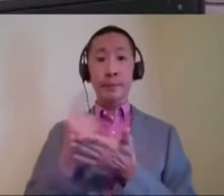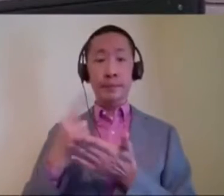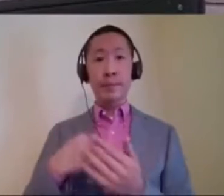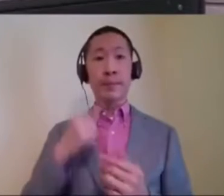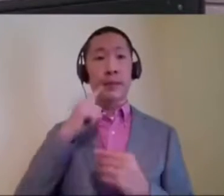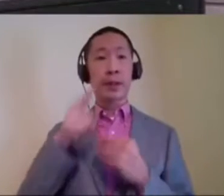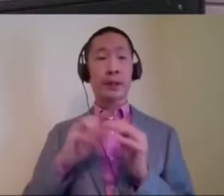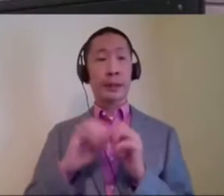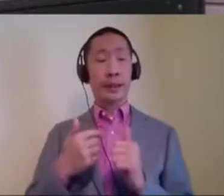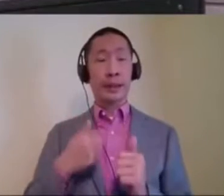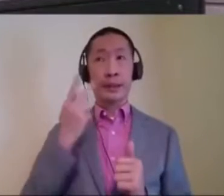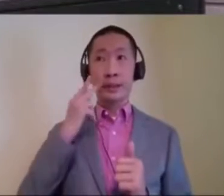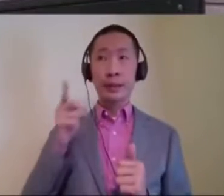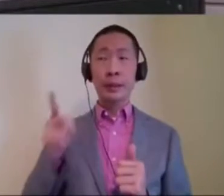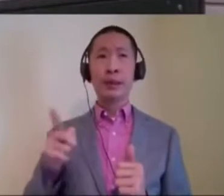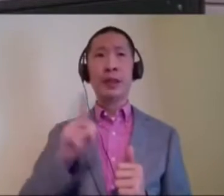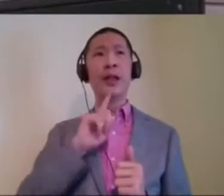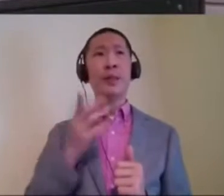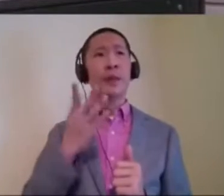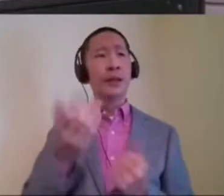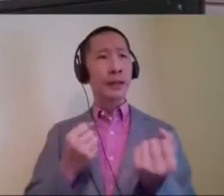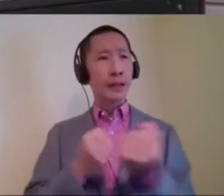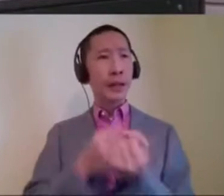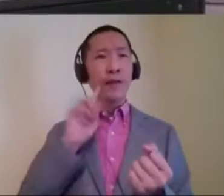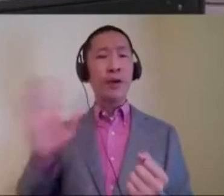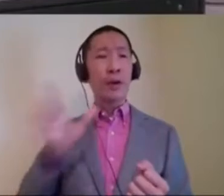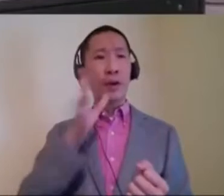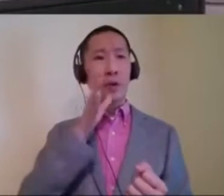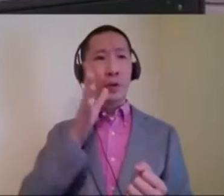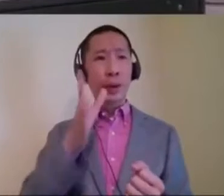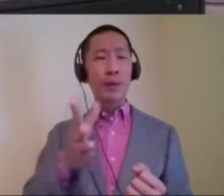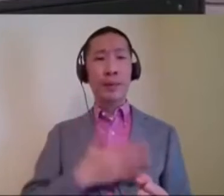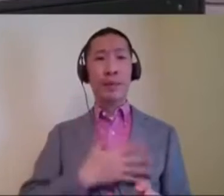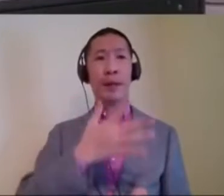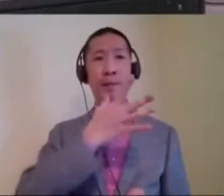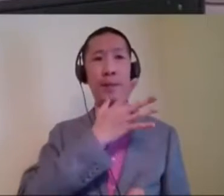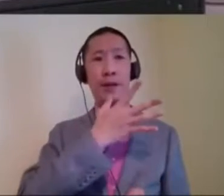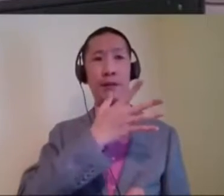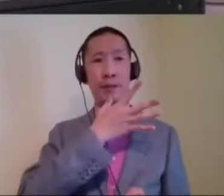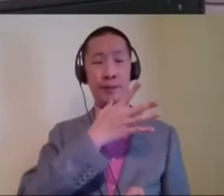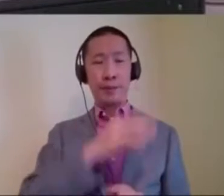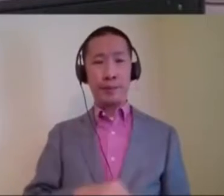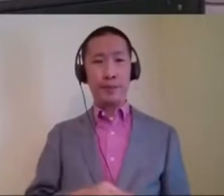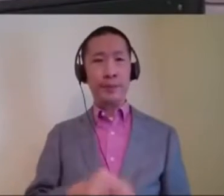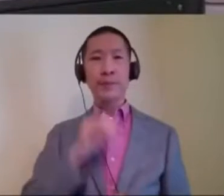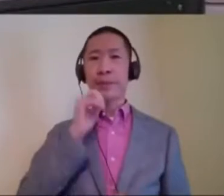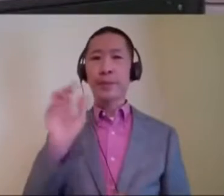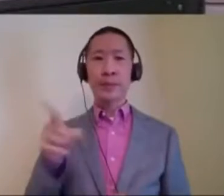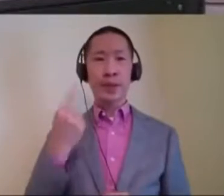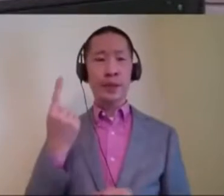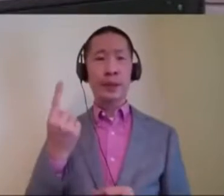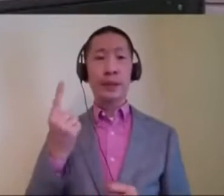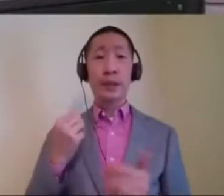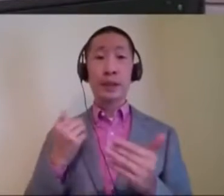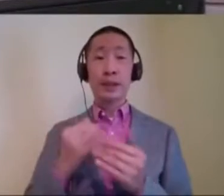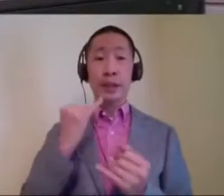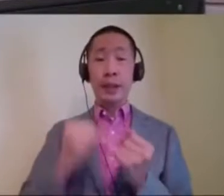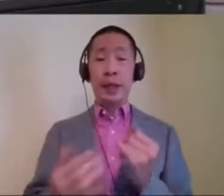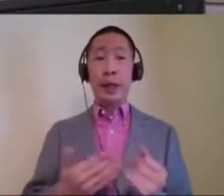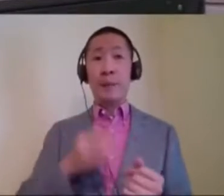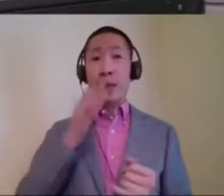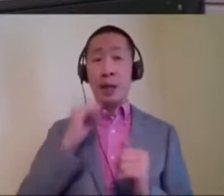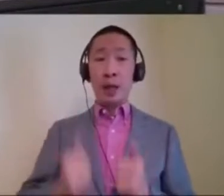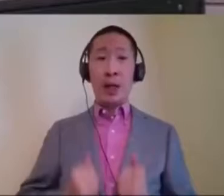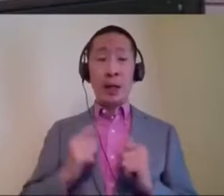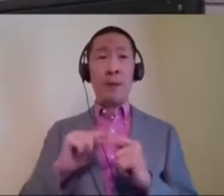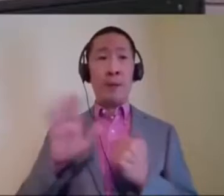how I saw her be there for her grandmother, my mother. Not just towards the end of my mom's life, but her